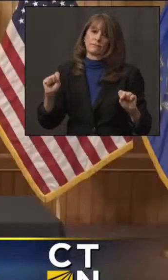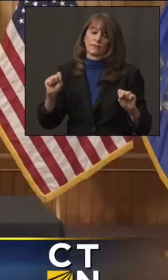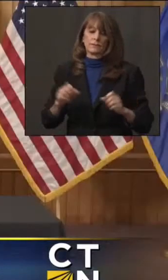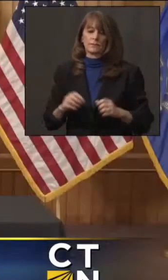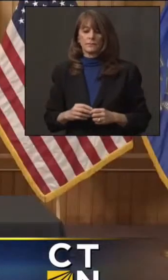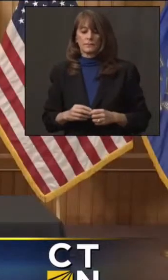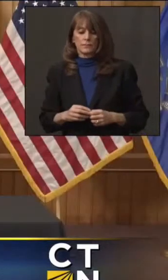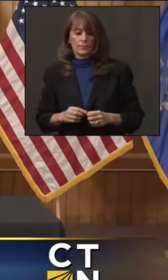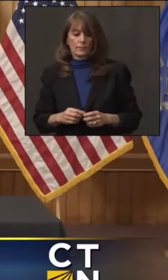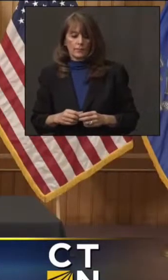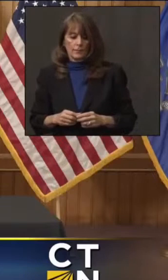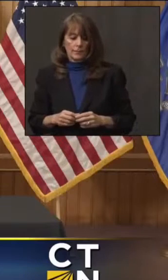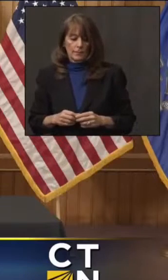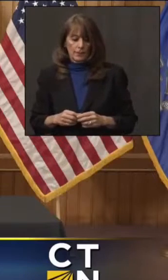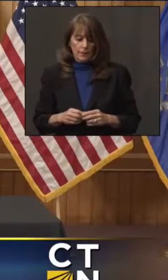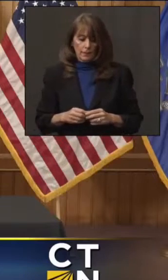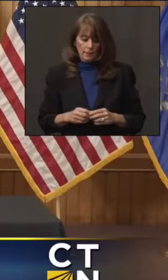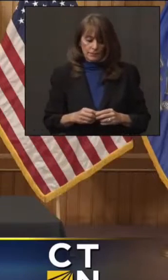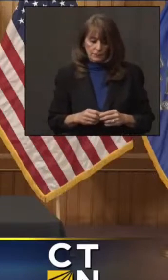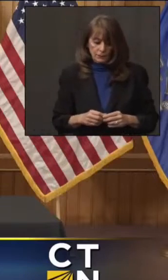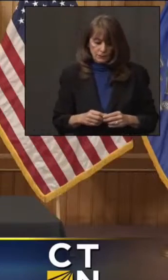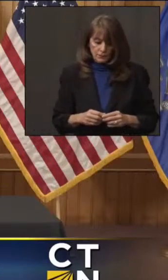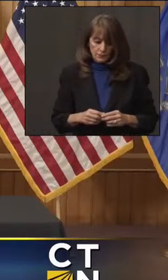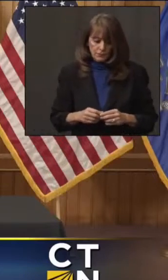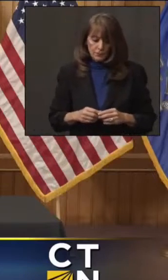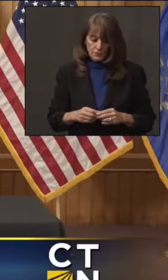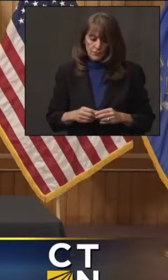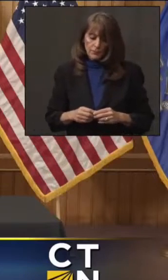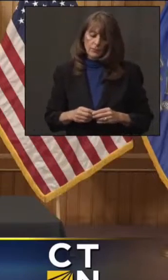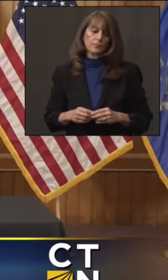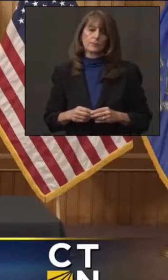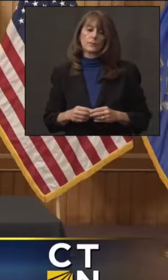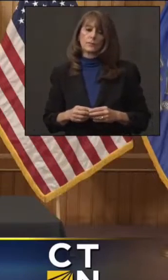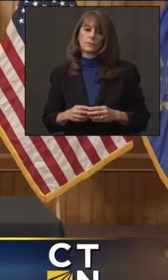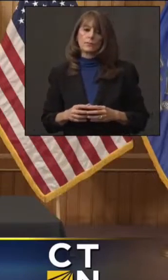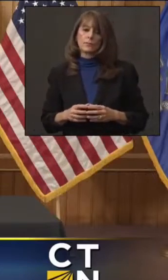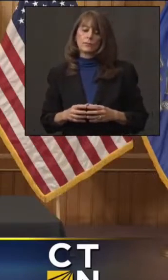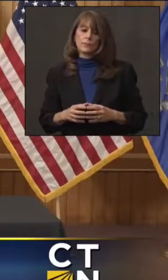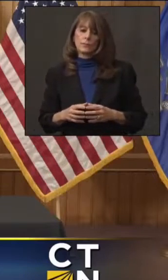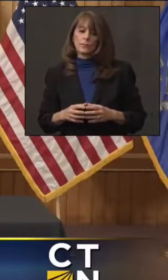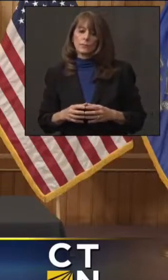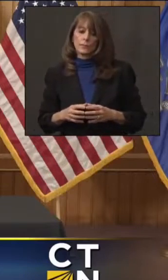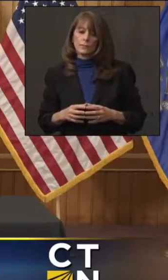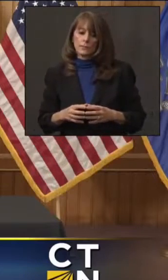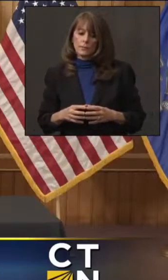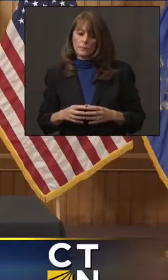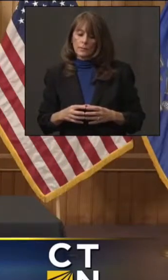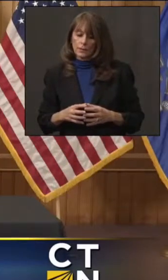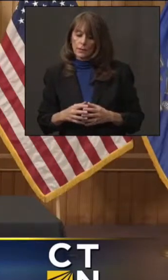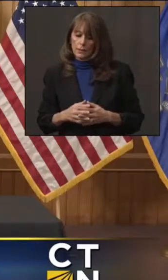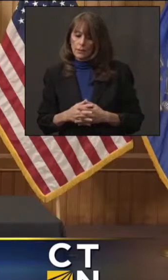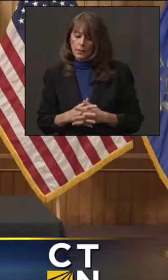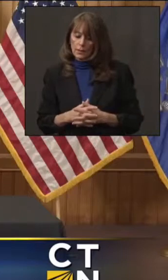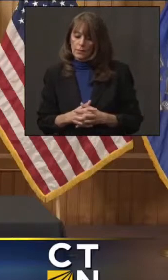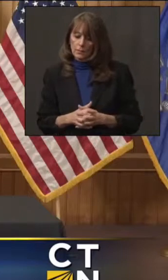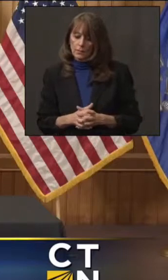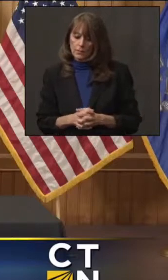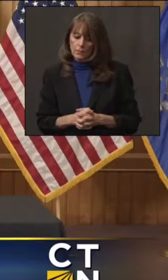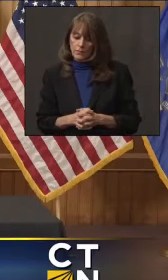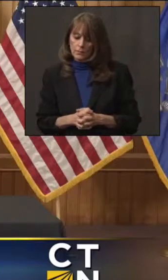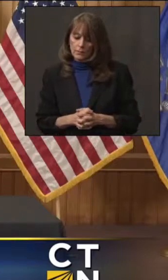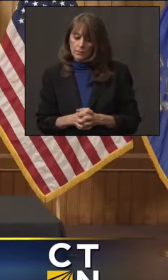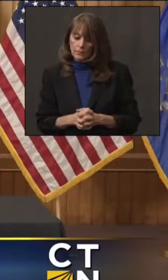Yeah, and just to offer a comment of security. Remember, many of the vaccinators already